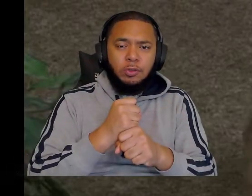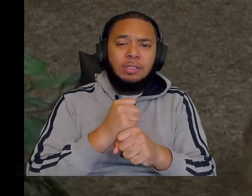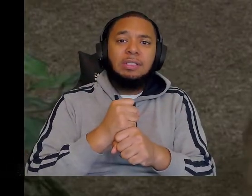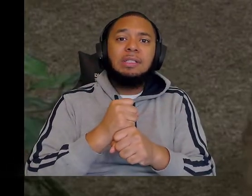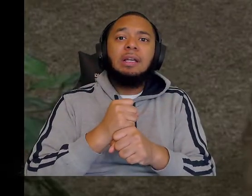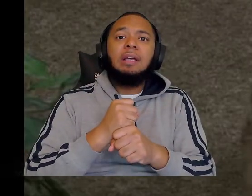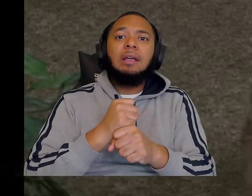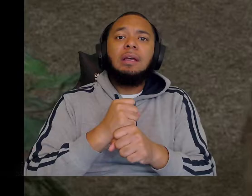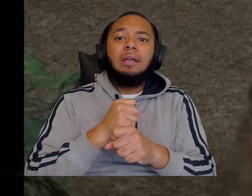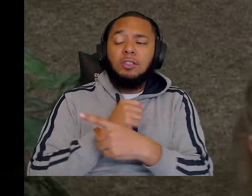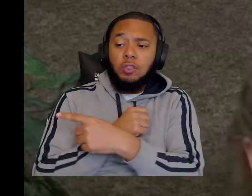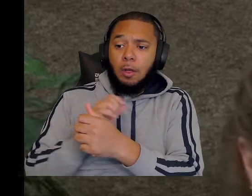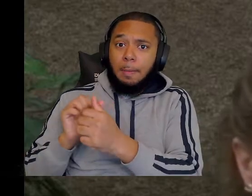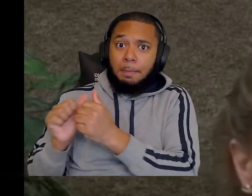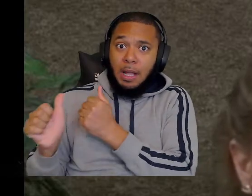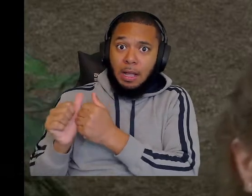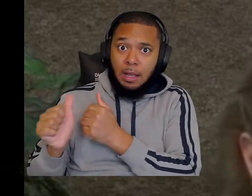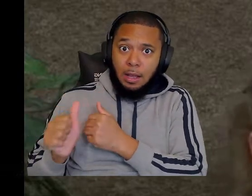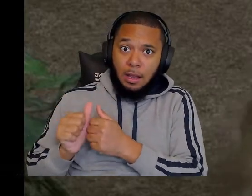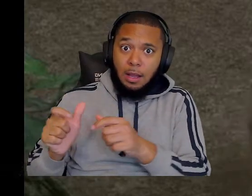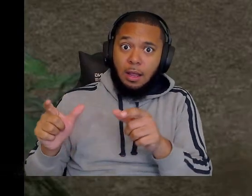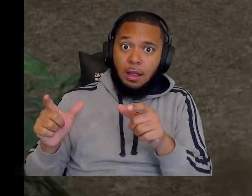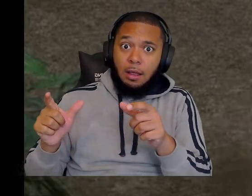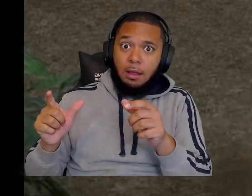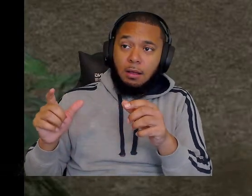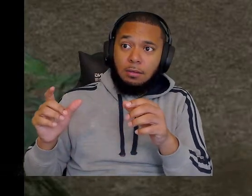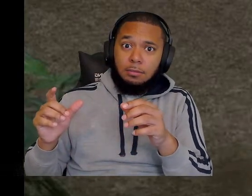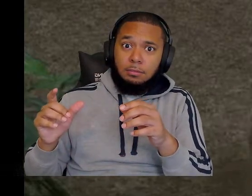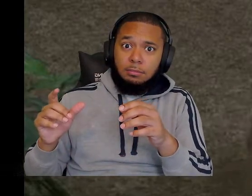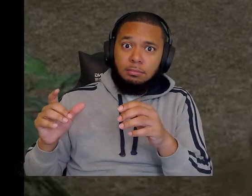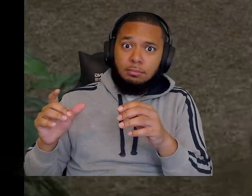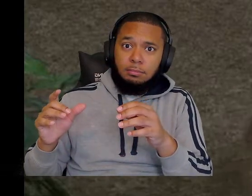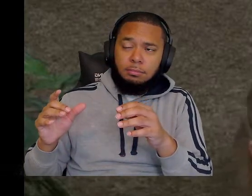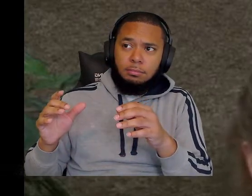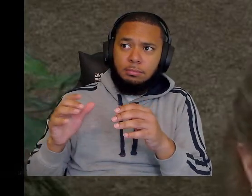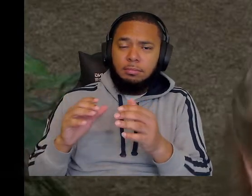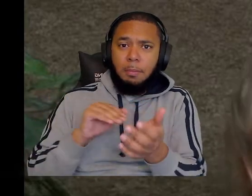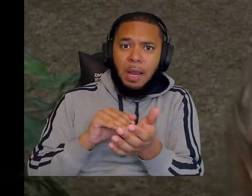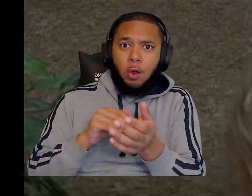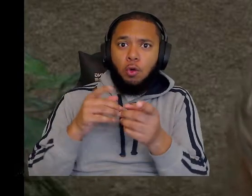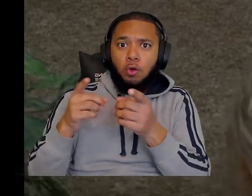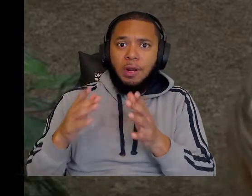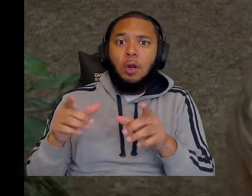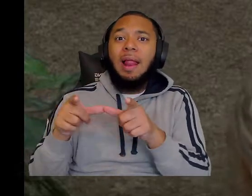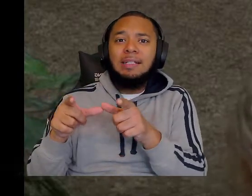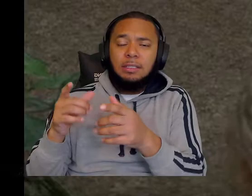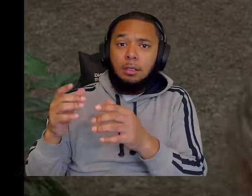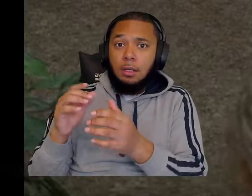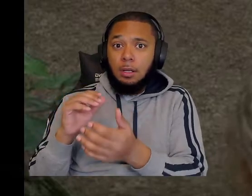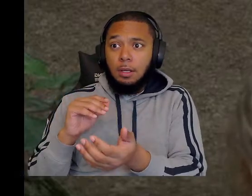that person has obtained their medical director license.